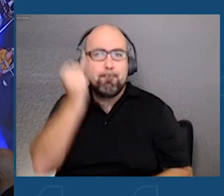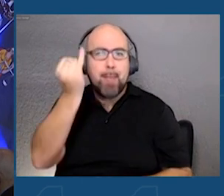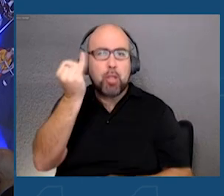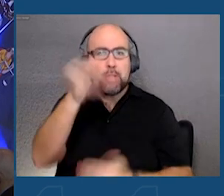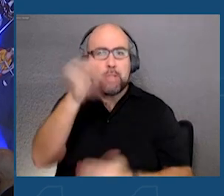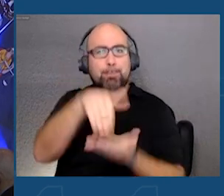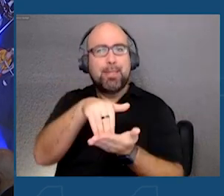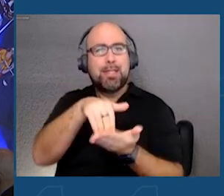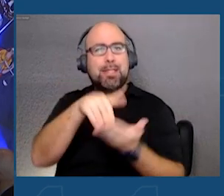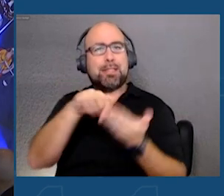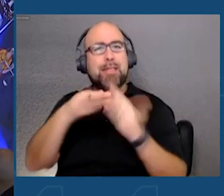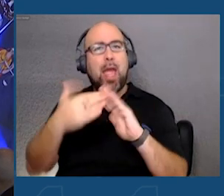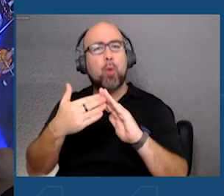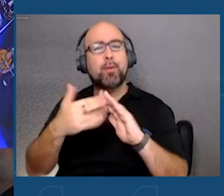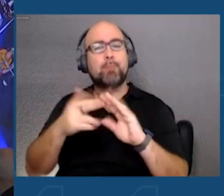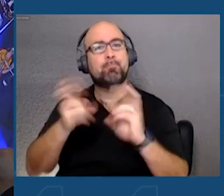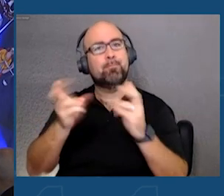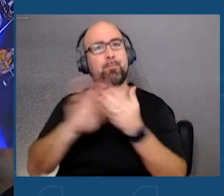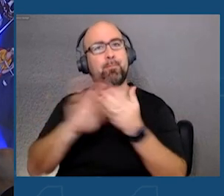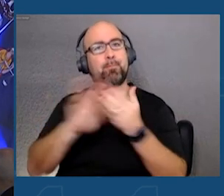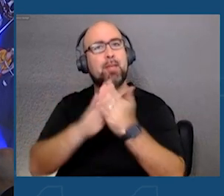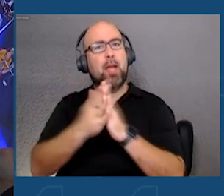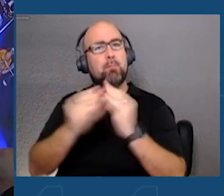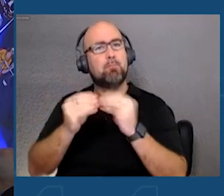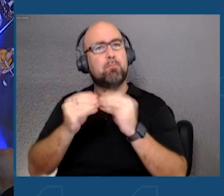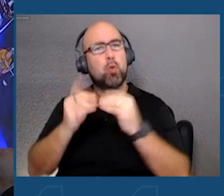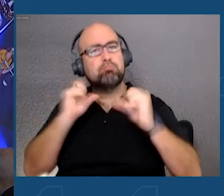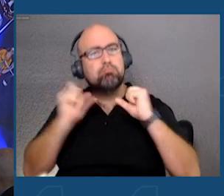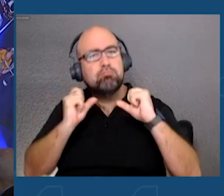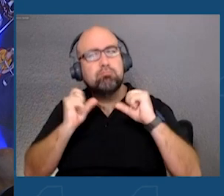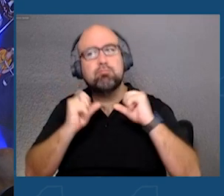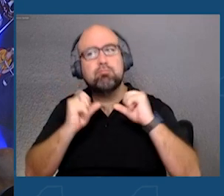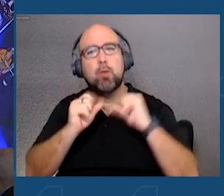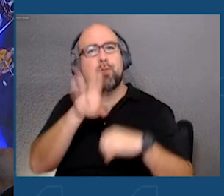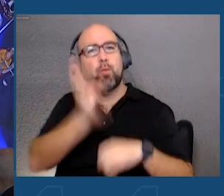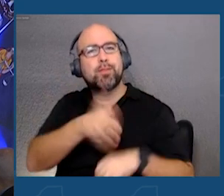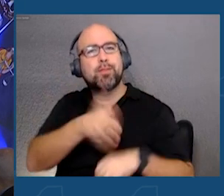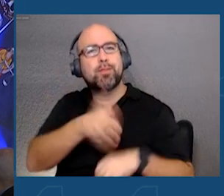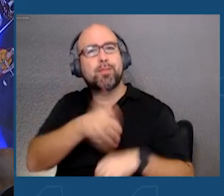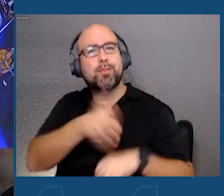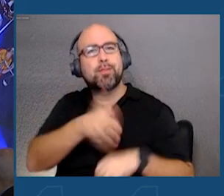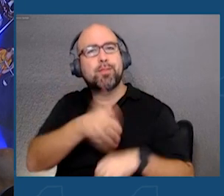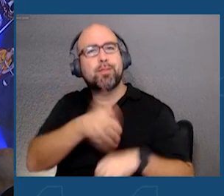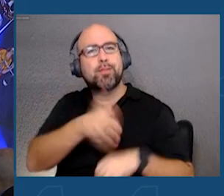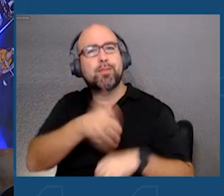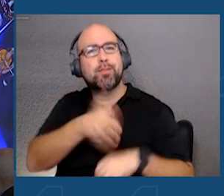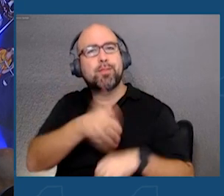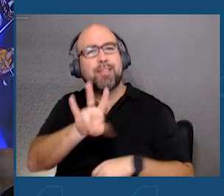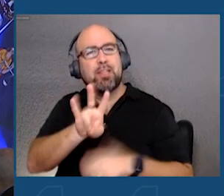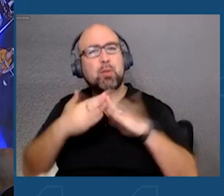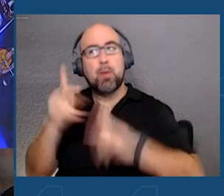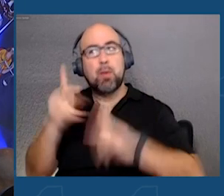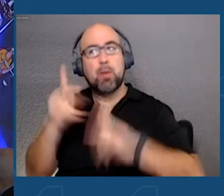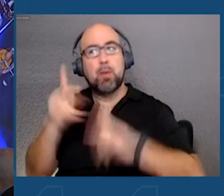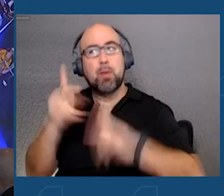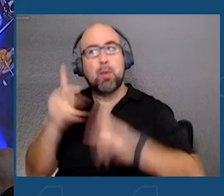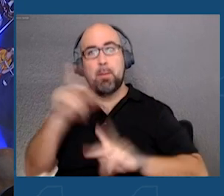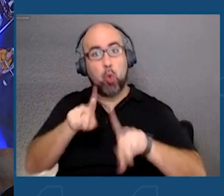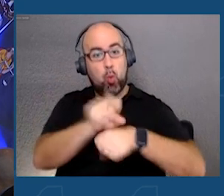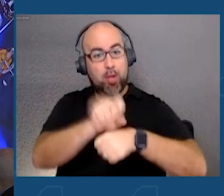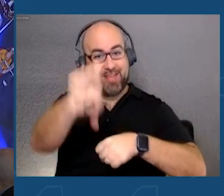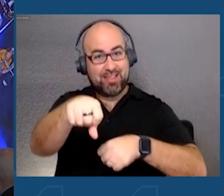a vibrant 24/7 community where people not only go to work, but where people go to work and play and live? And